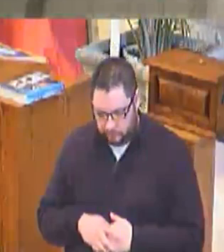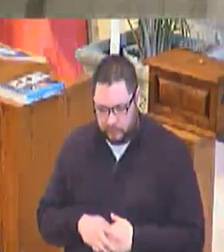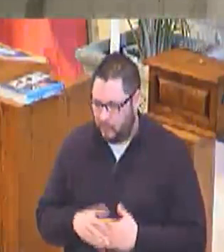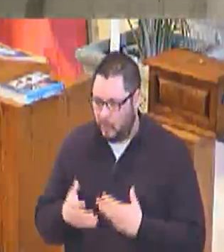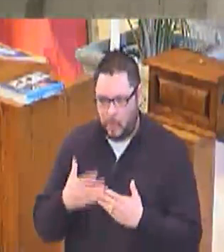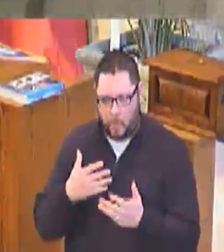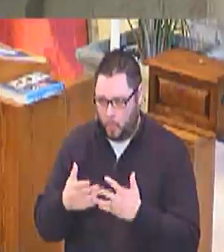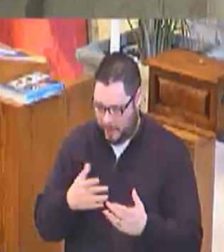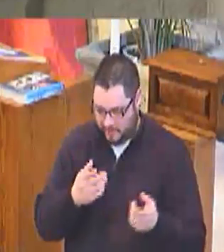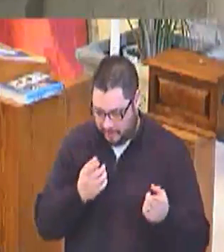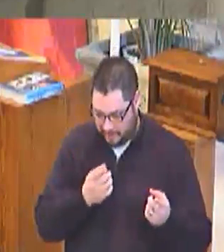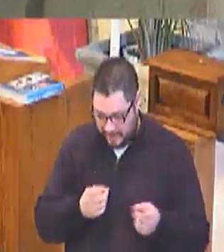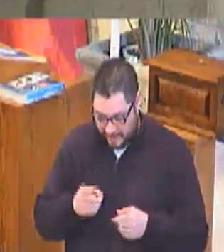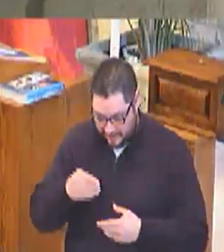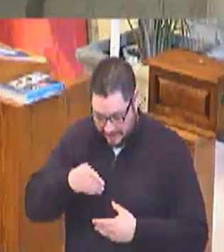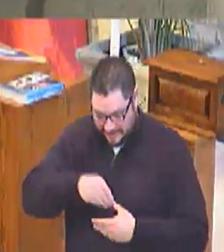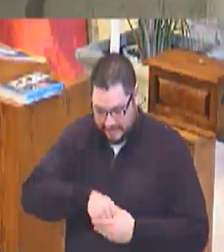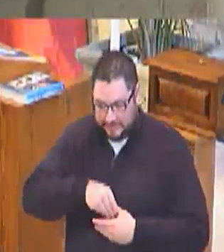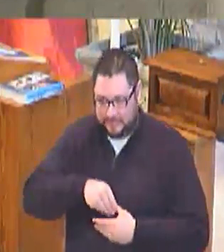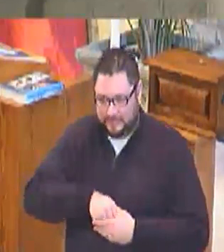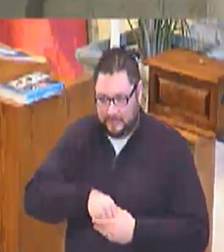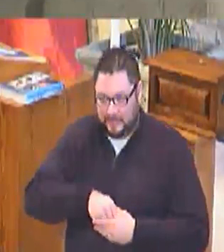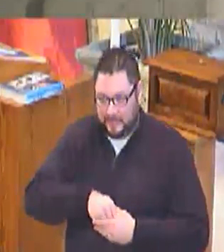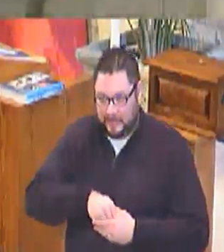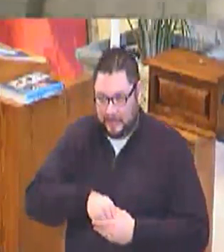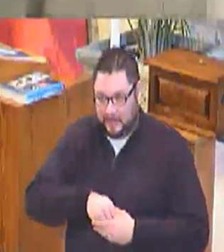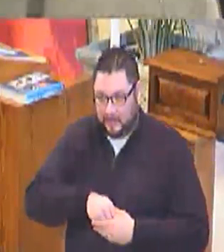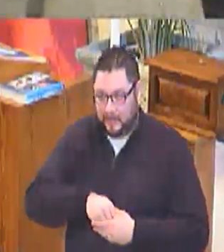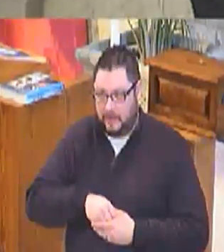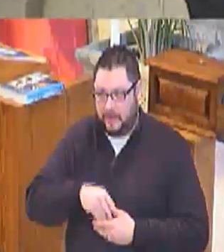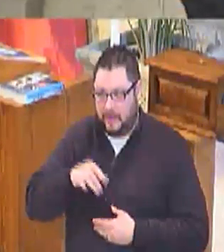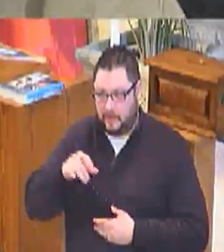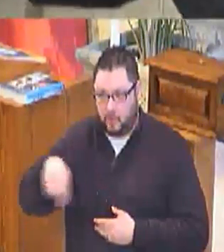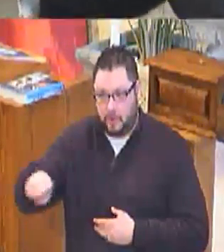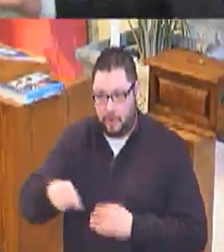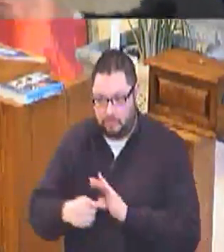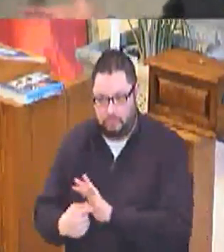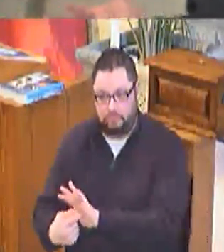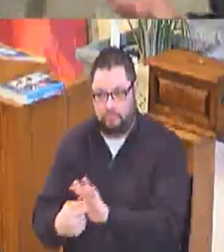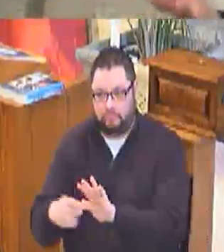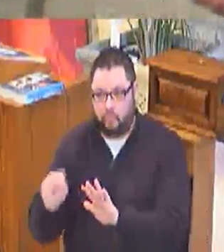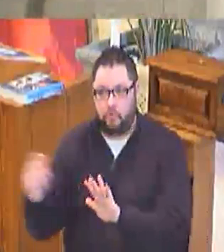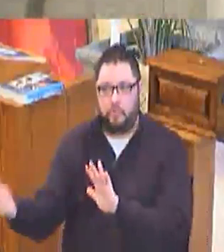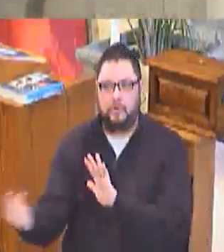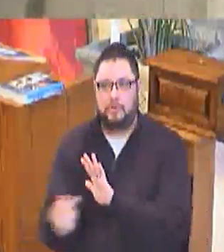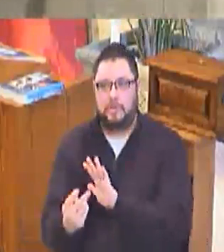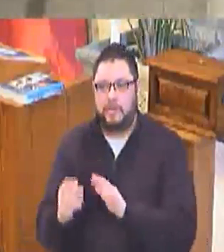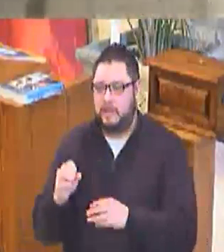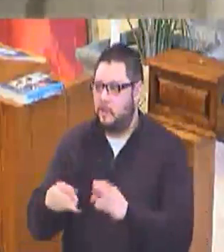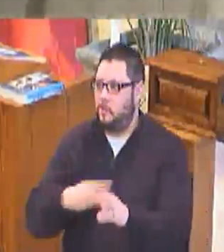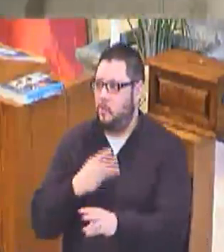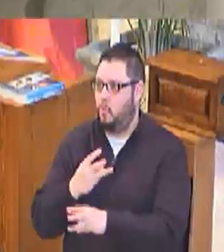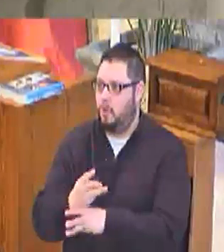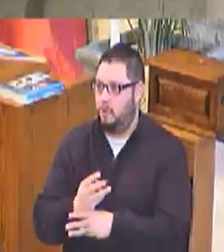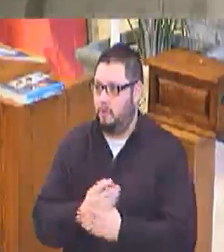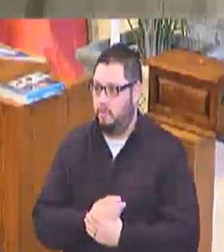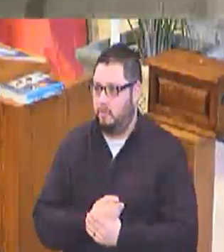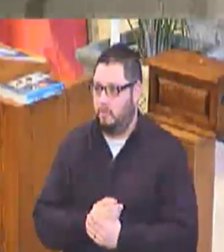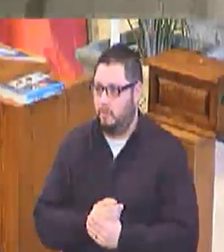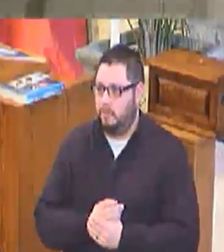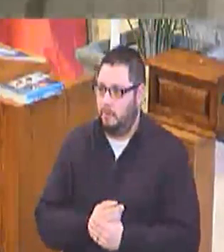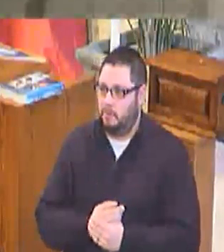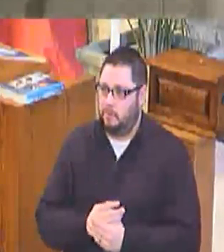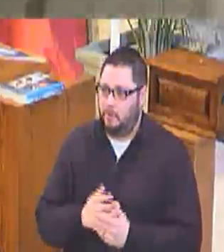whatever's going on in the inside of me is what's reflected on the outside in our world.